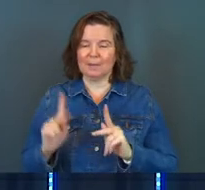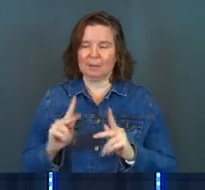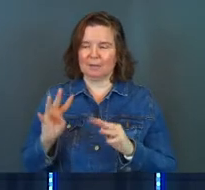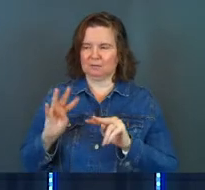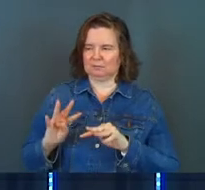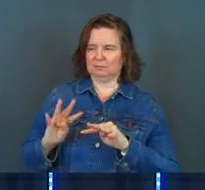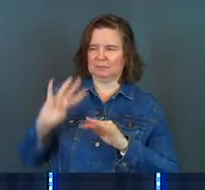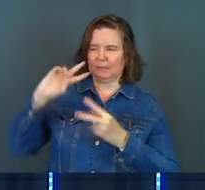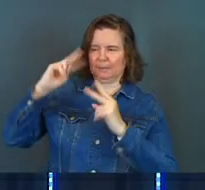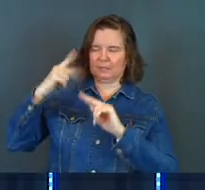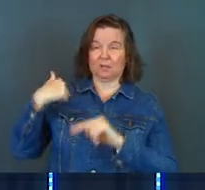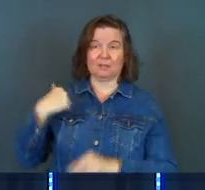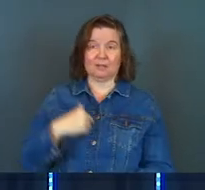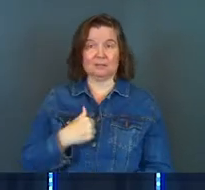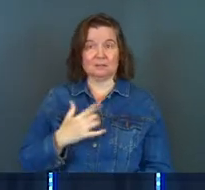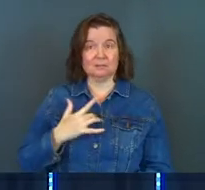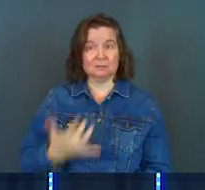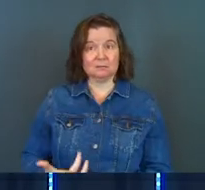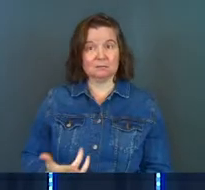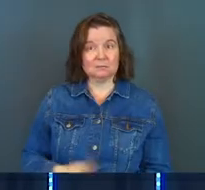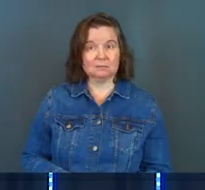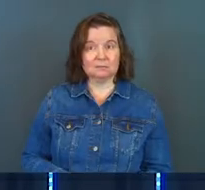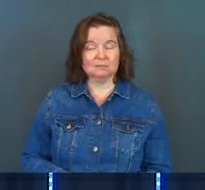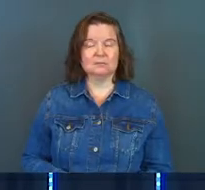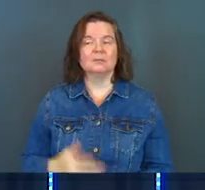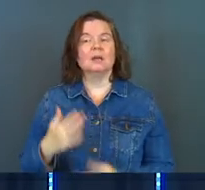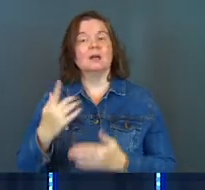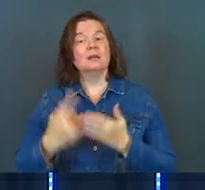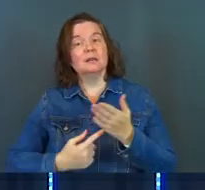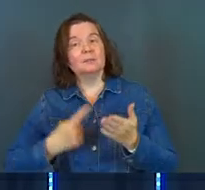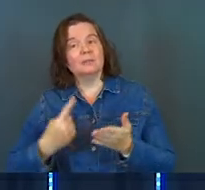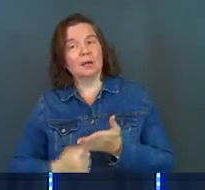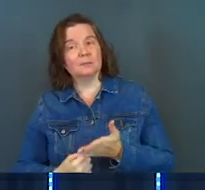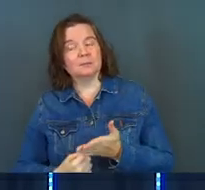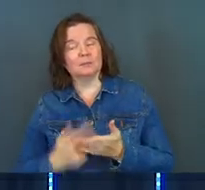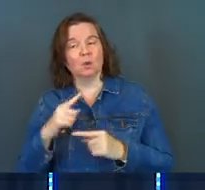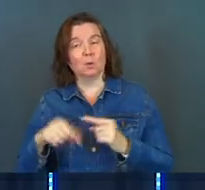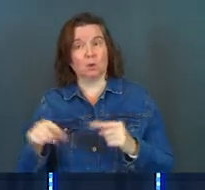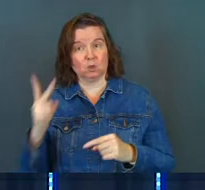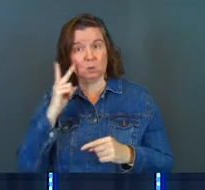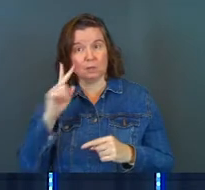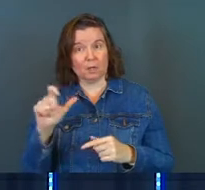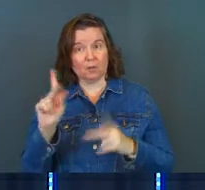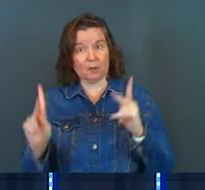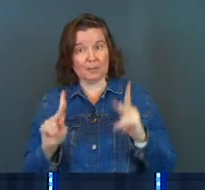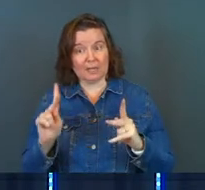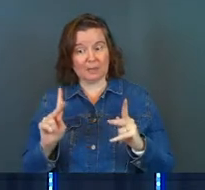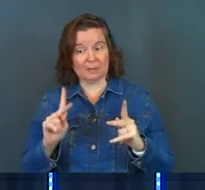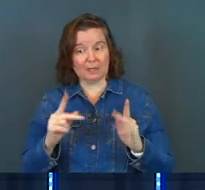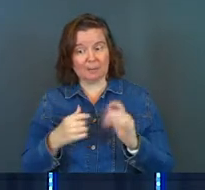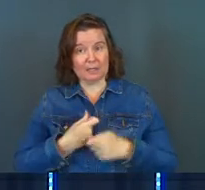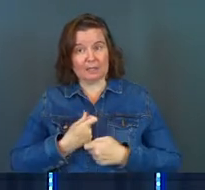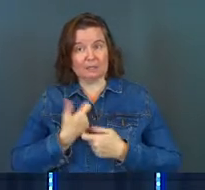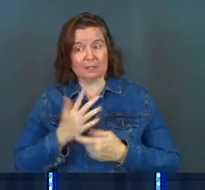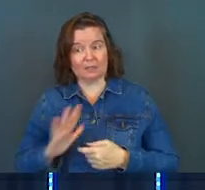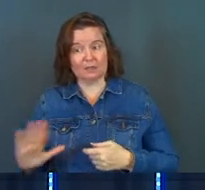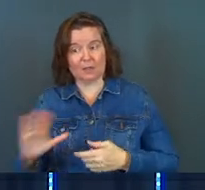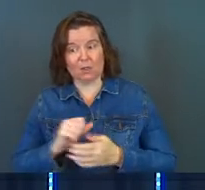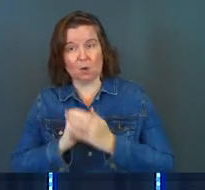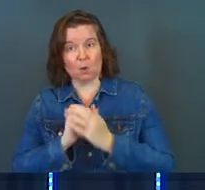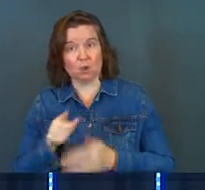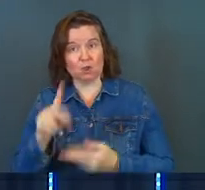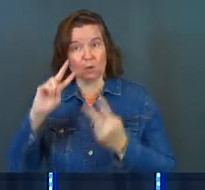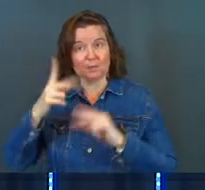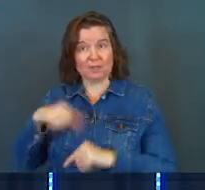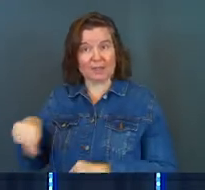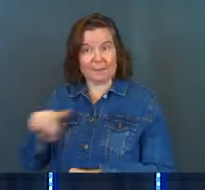people misunderstand us. And sometimes, when you've seen other people be expressive in their worship,